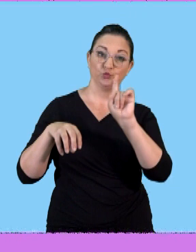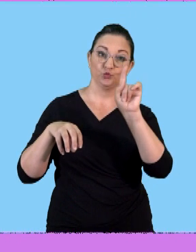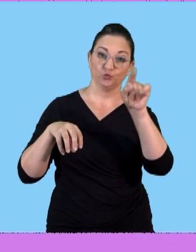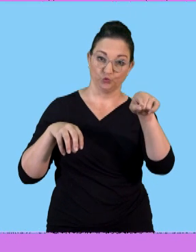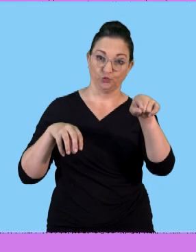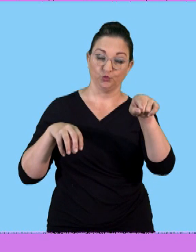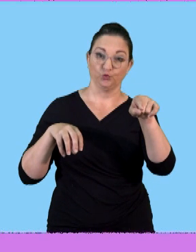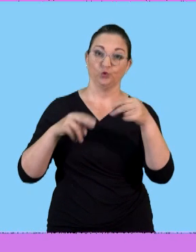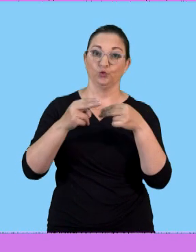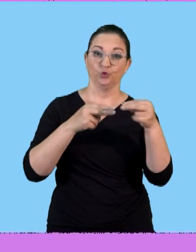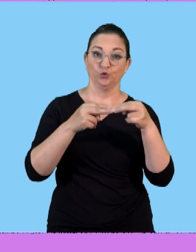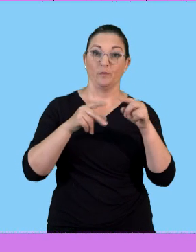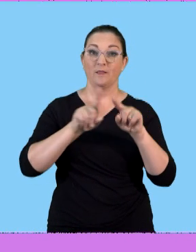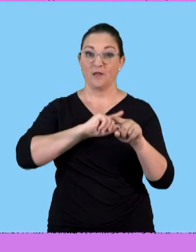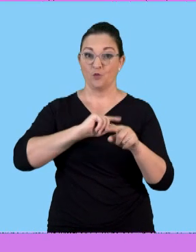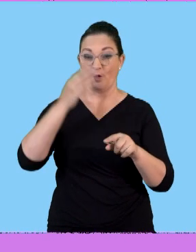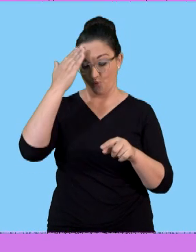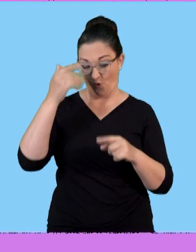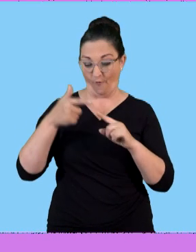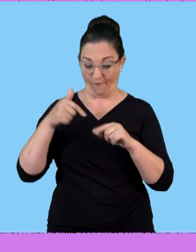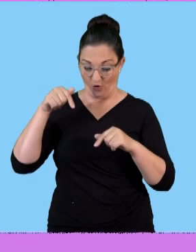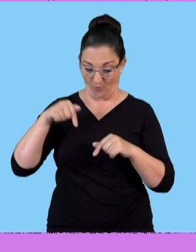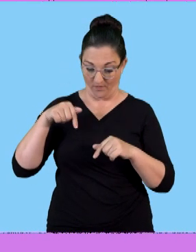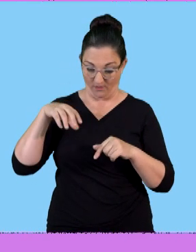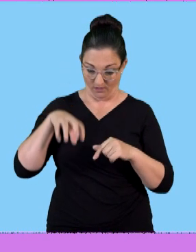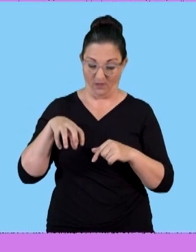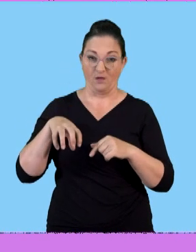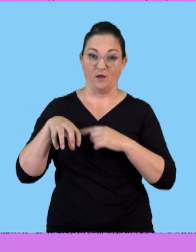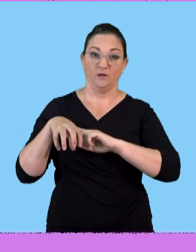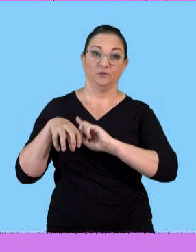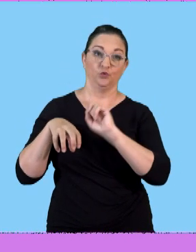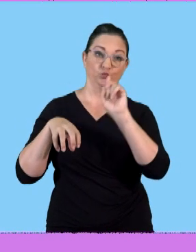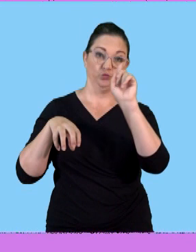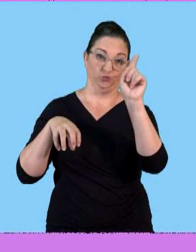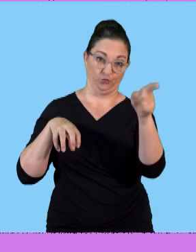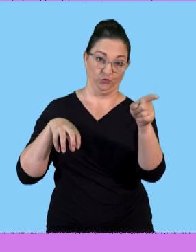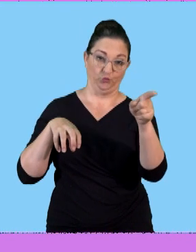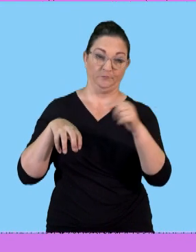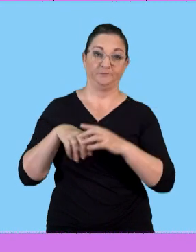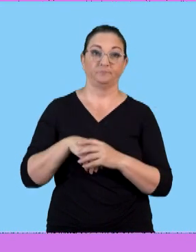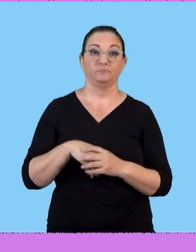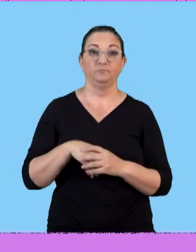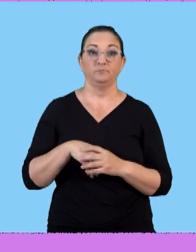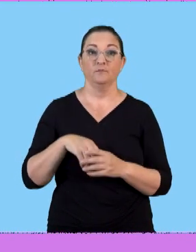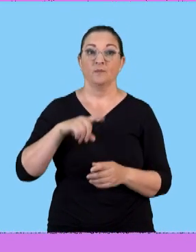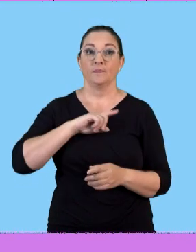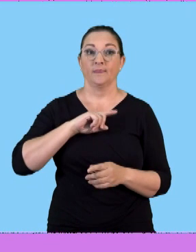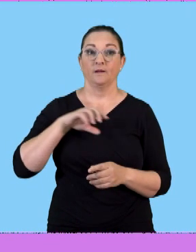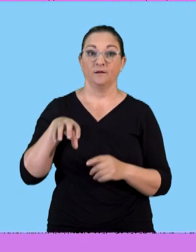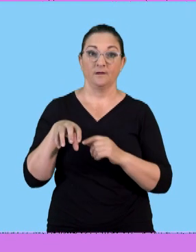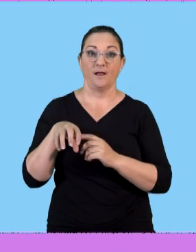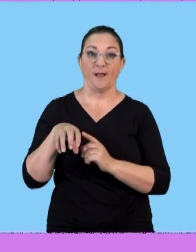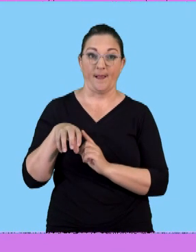the Serene Center. So meaning from here, you're going to travel in Serene Street all the way to Serene Center. So therefore, I'll be